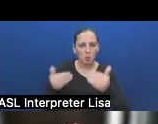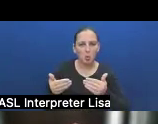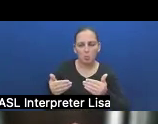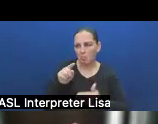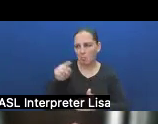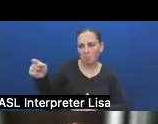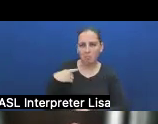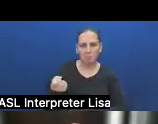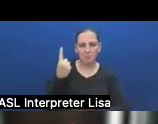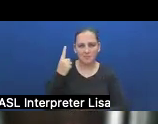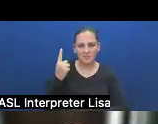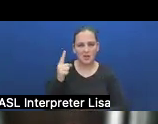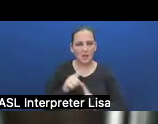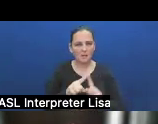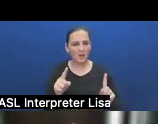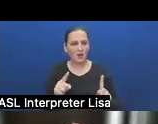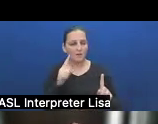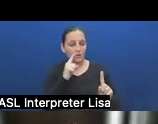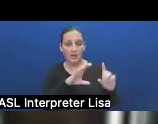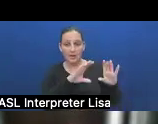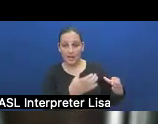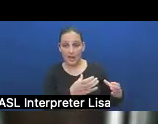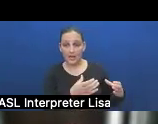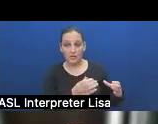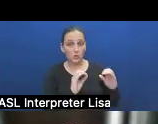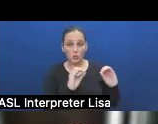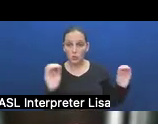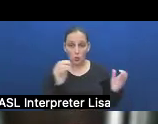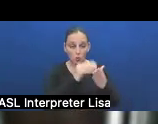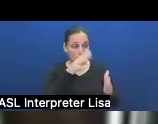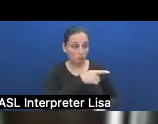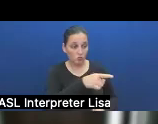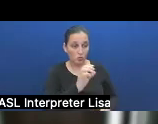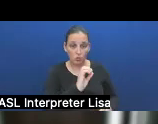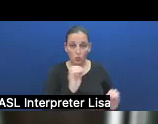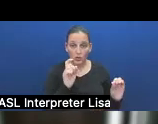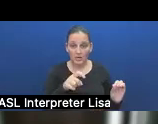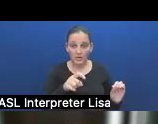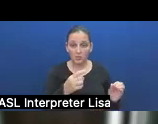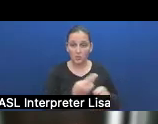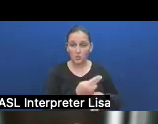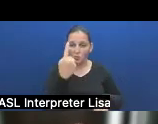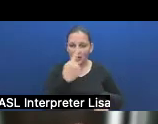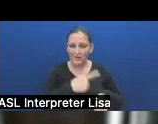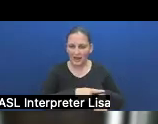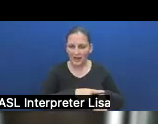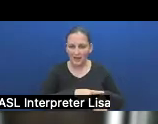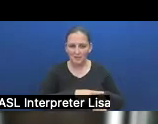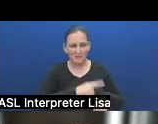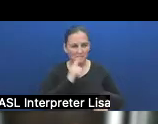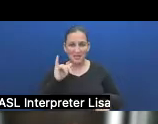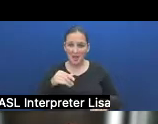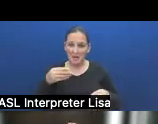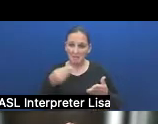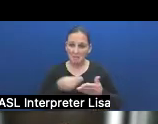too. But for a class, there's no student with a need, and we're going to use it one time to spend that kind of